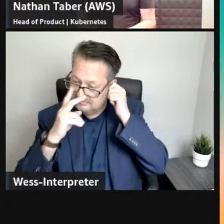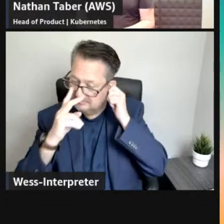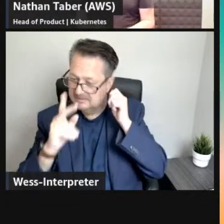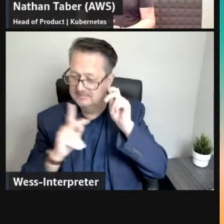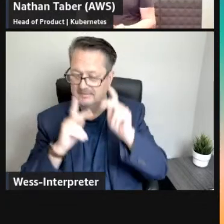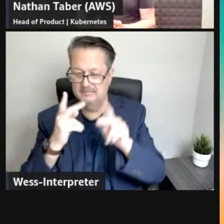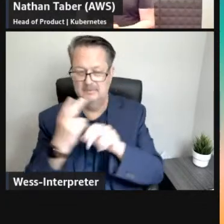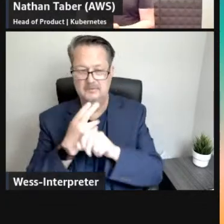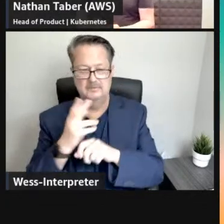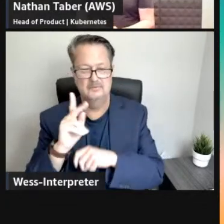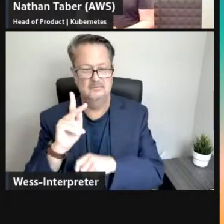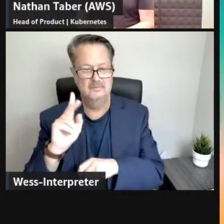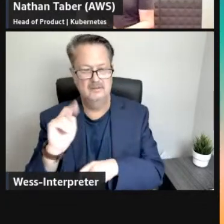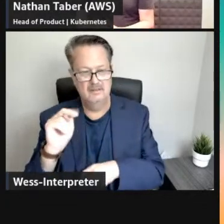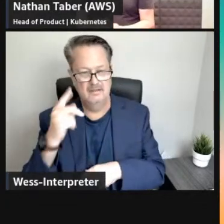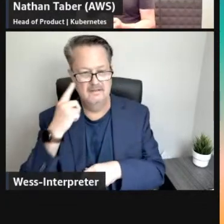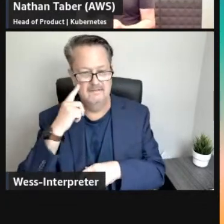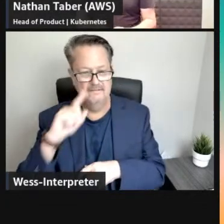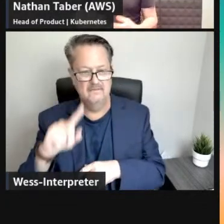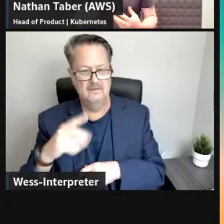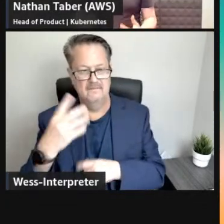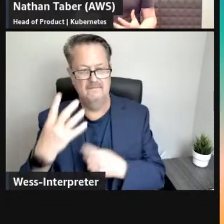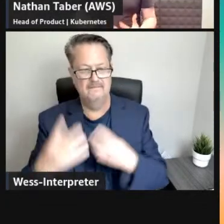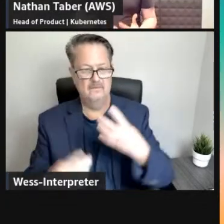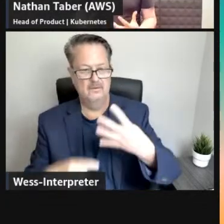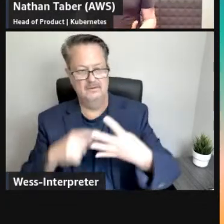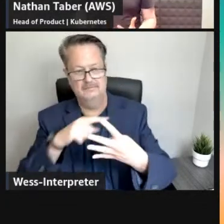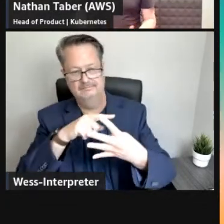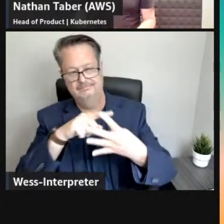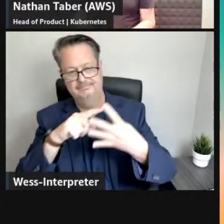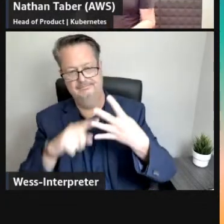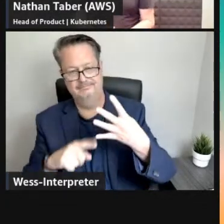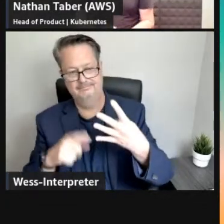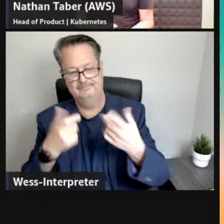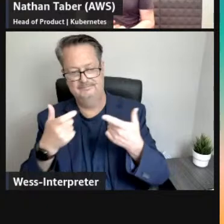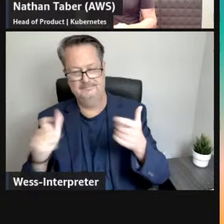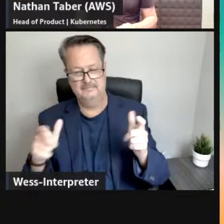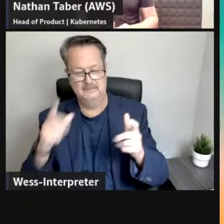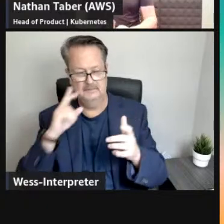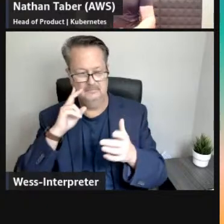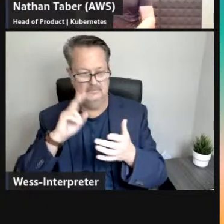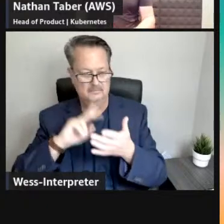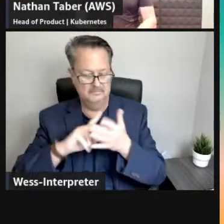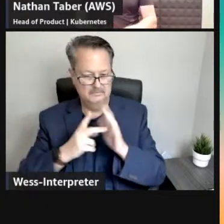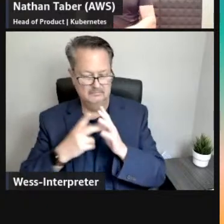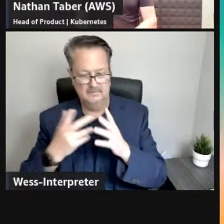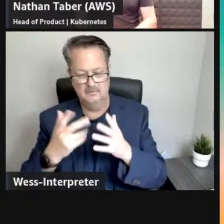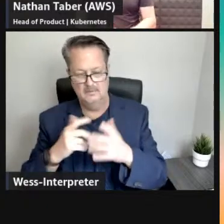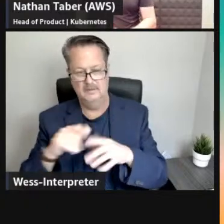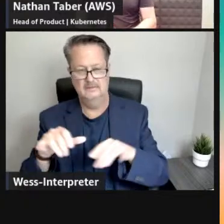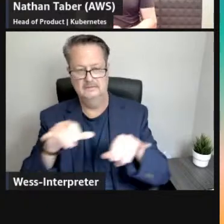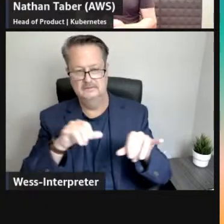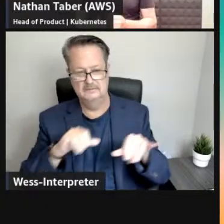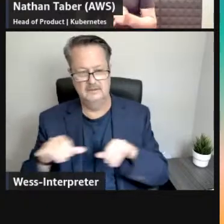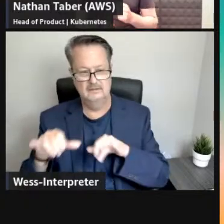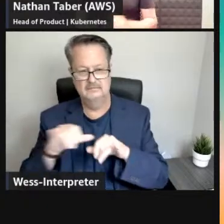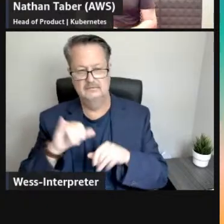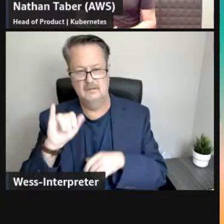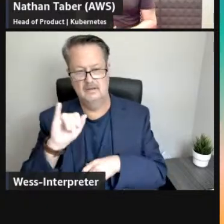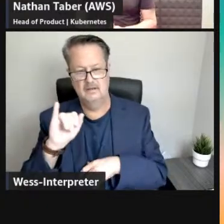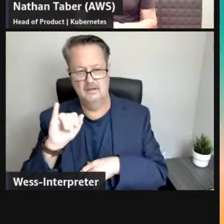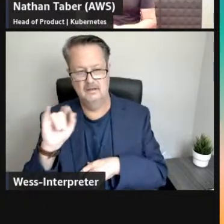for kind of 4 general big purposes, right? They want to standardize their IT operations